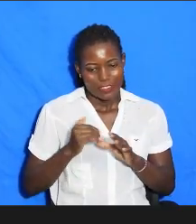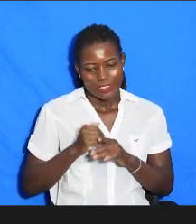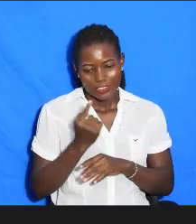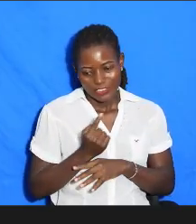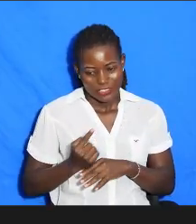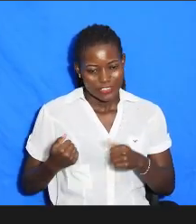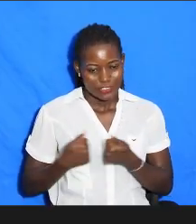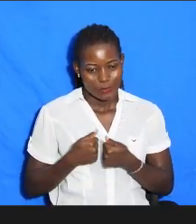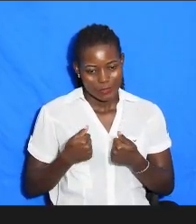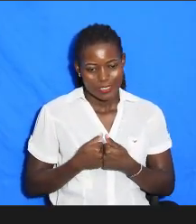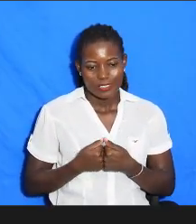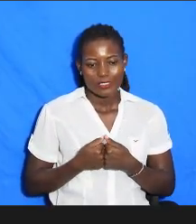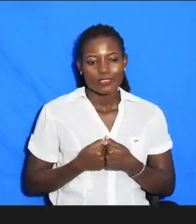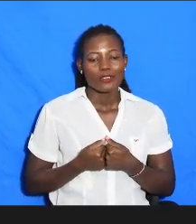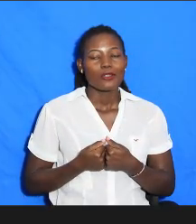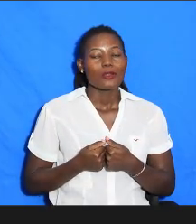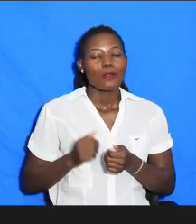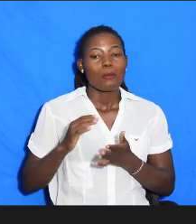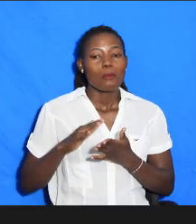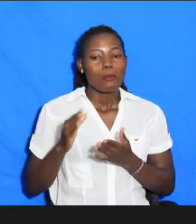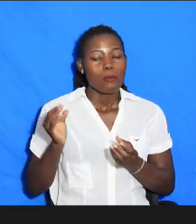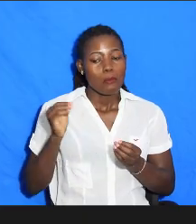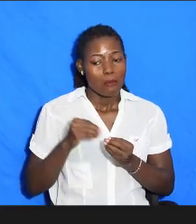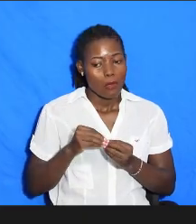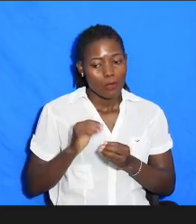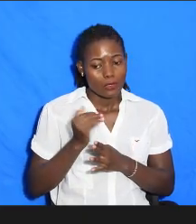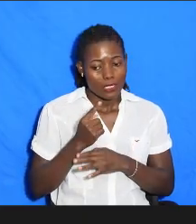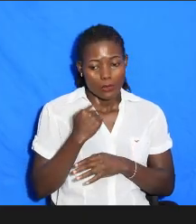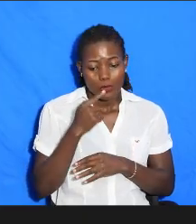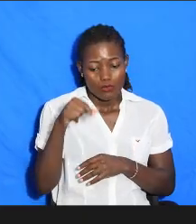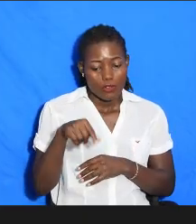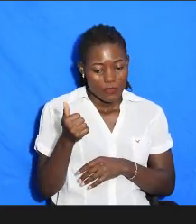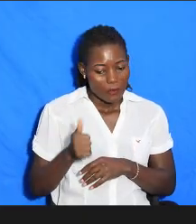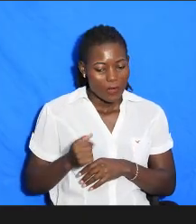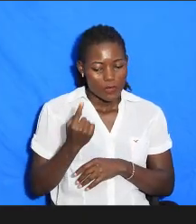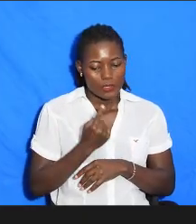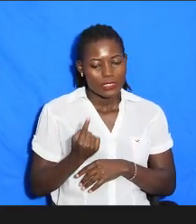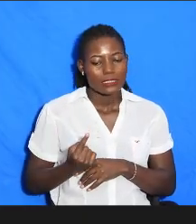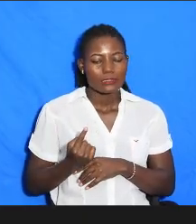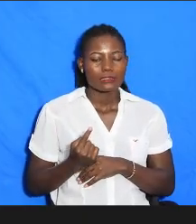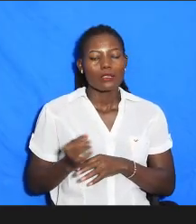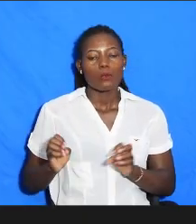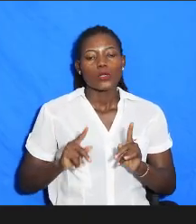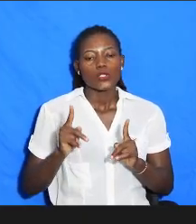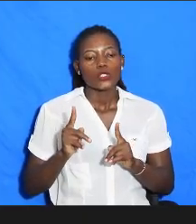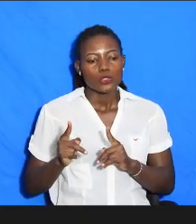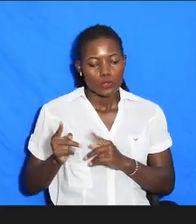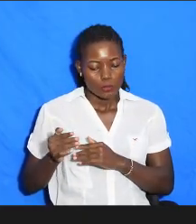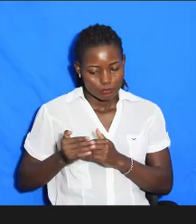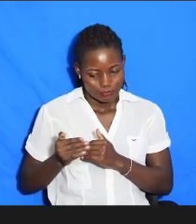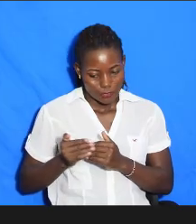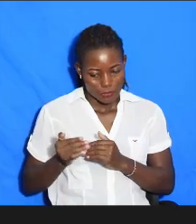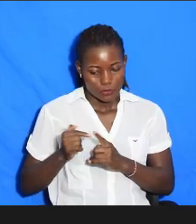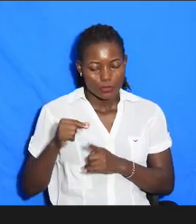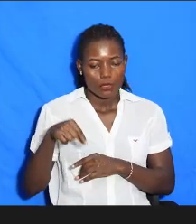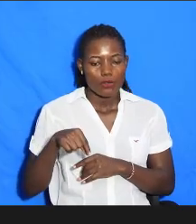especially since someone who hasn't qualified. Of course, every race is an opportunity for you to kind of get close to your qualifying mark.